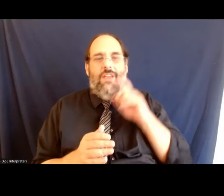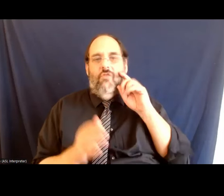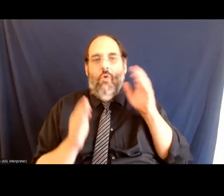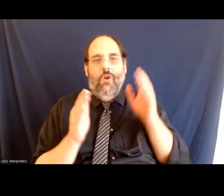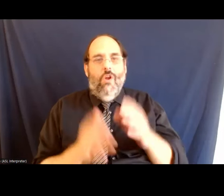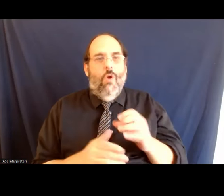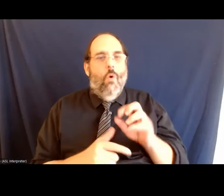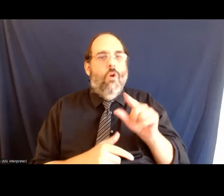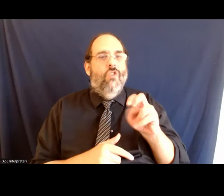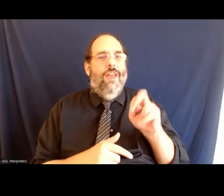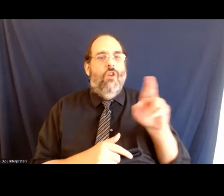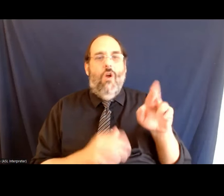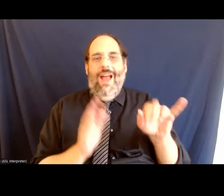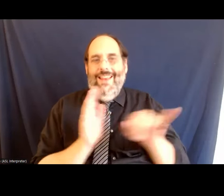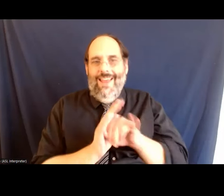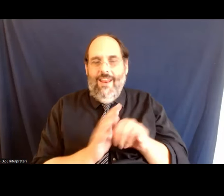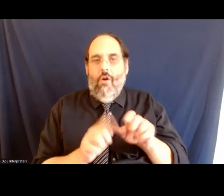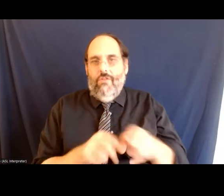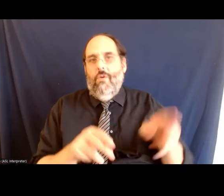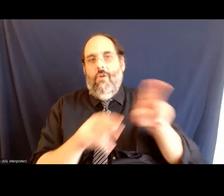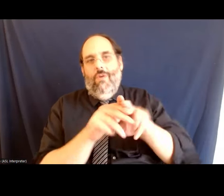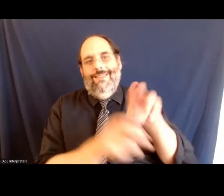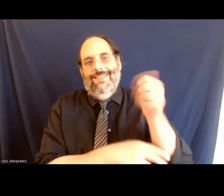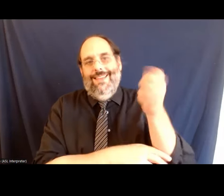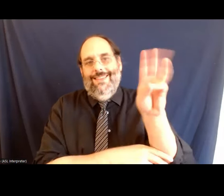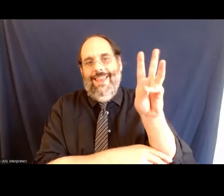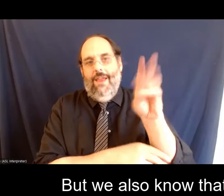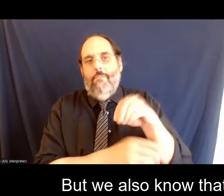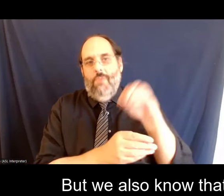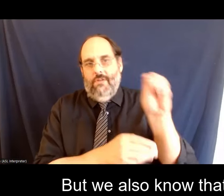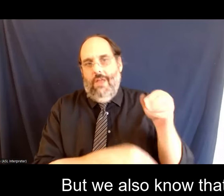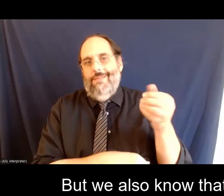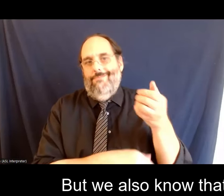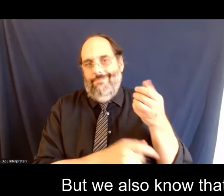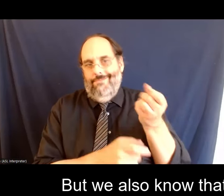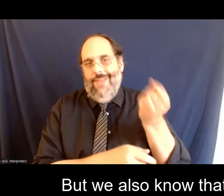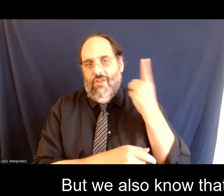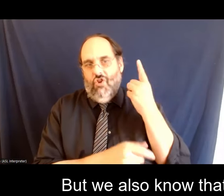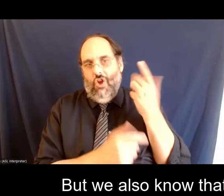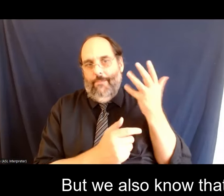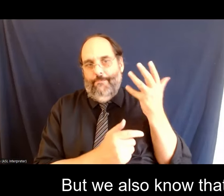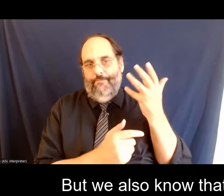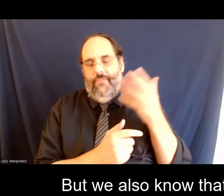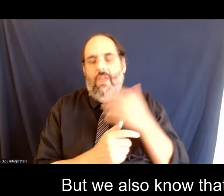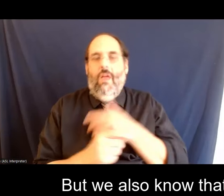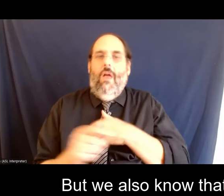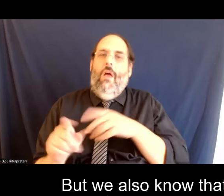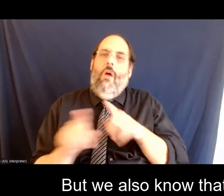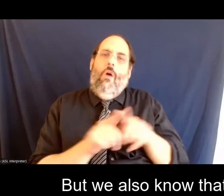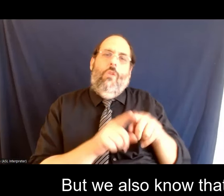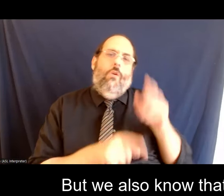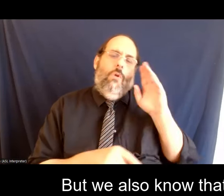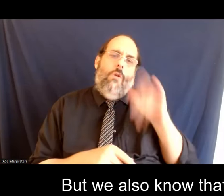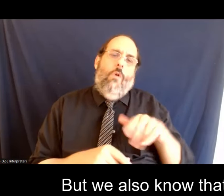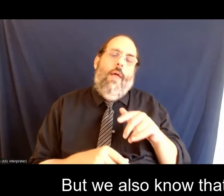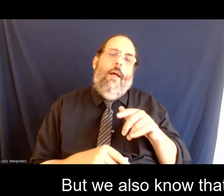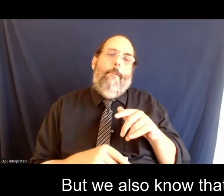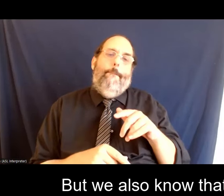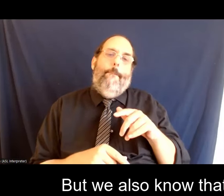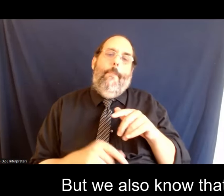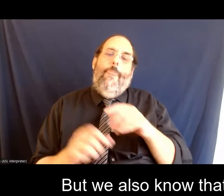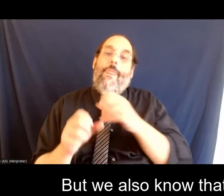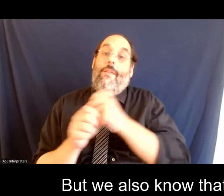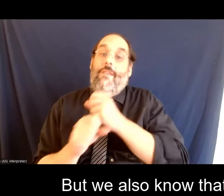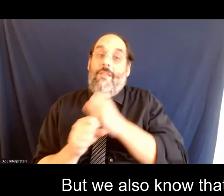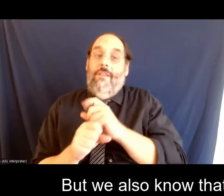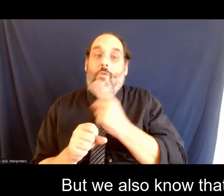identity also rose 16% last year. But we also know that the statistics